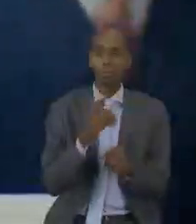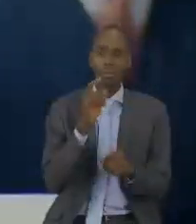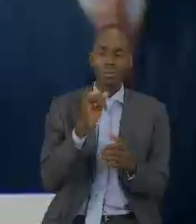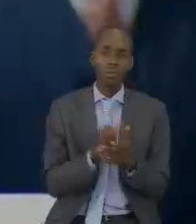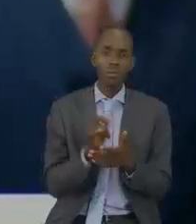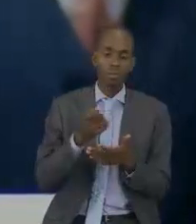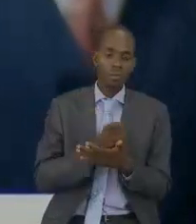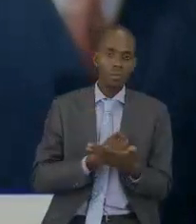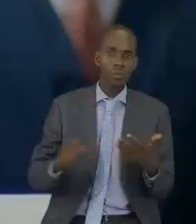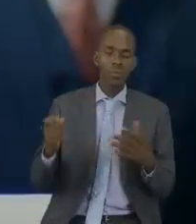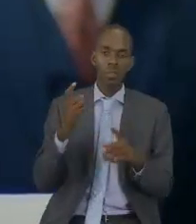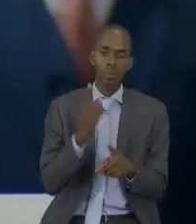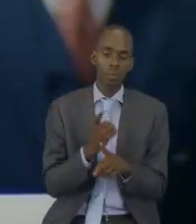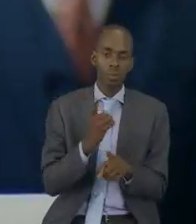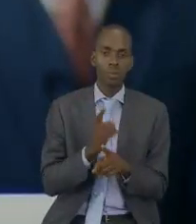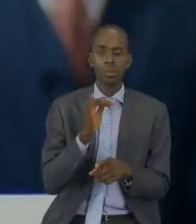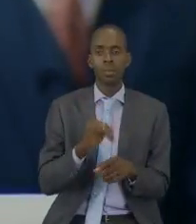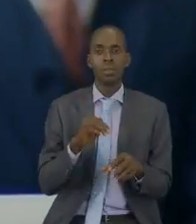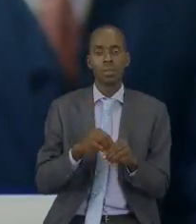indicated in the form.